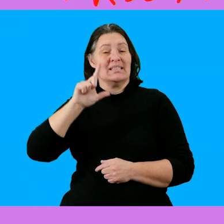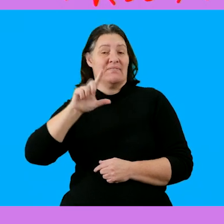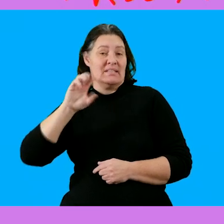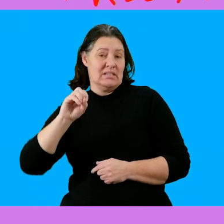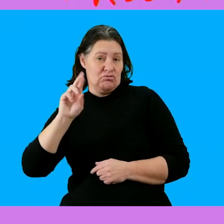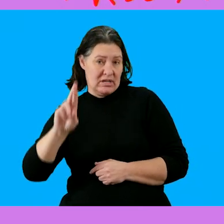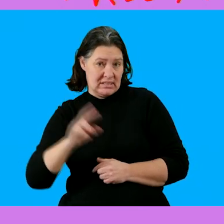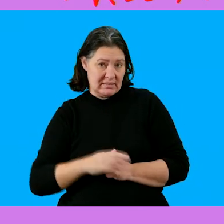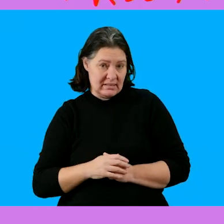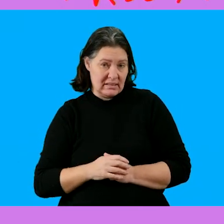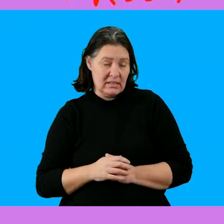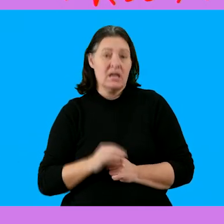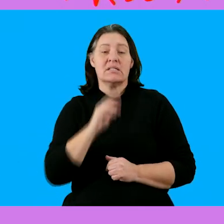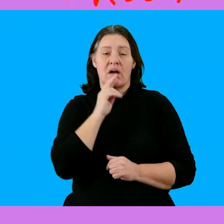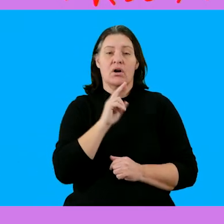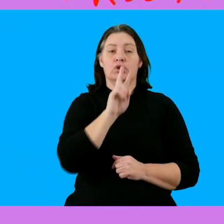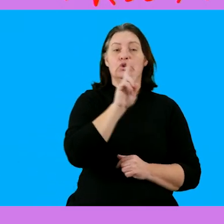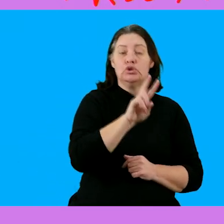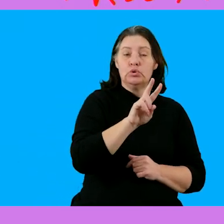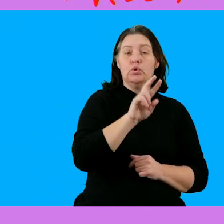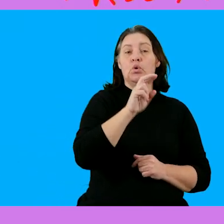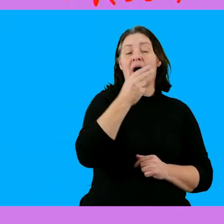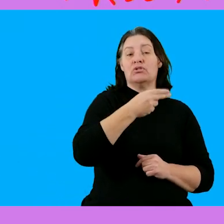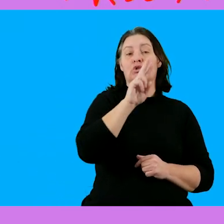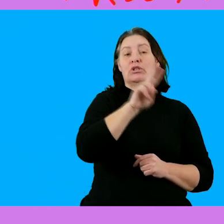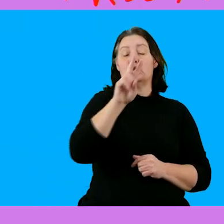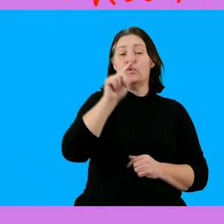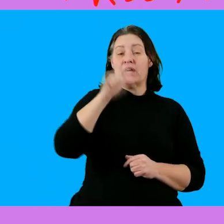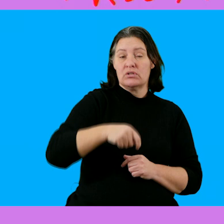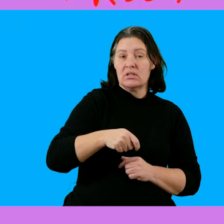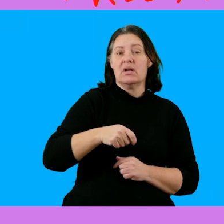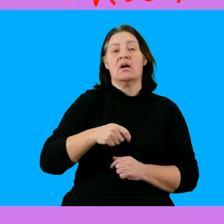222,570 Rand. Okay, guys, so it's